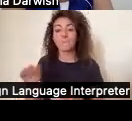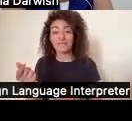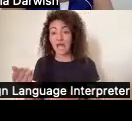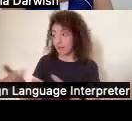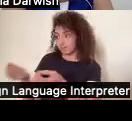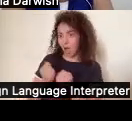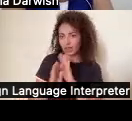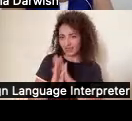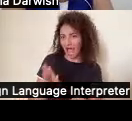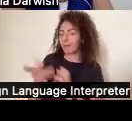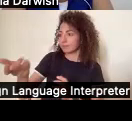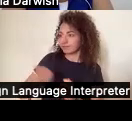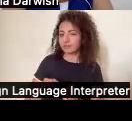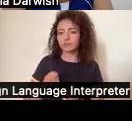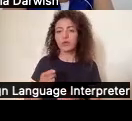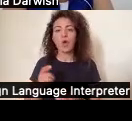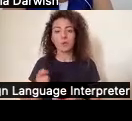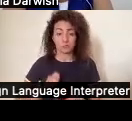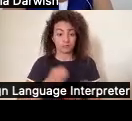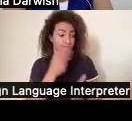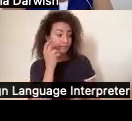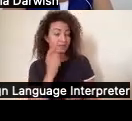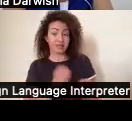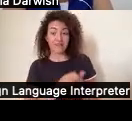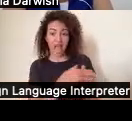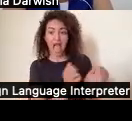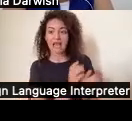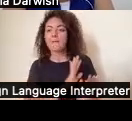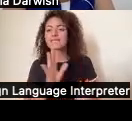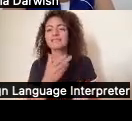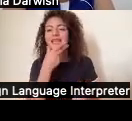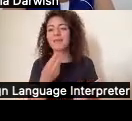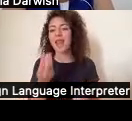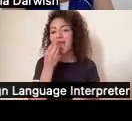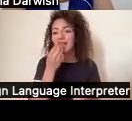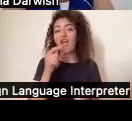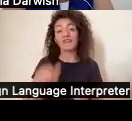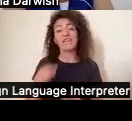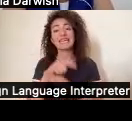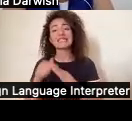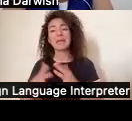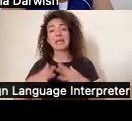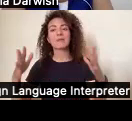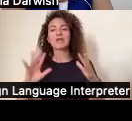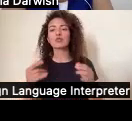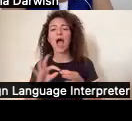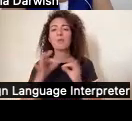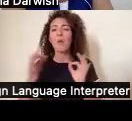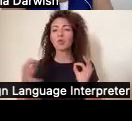the largest share of the expenditure was spent on health, like 35% in Hasake,